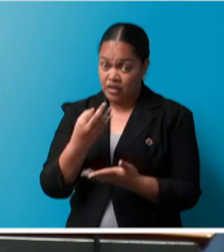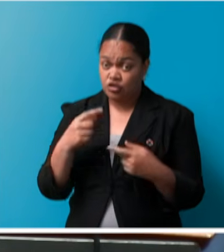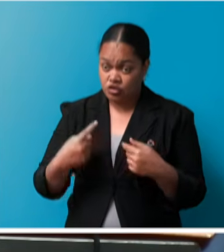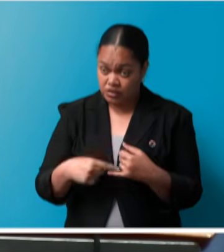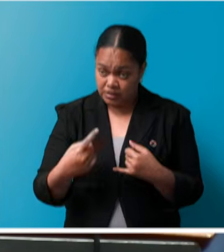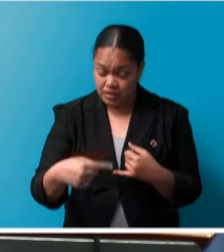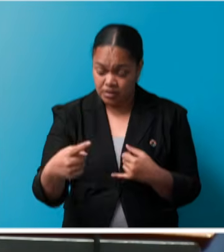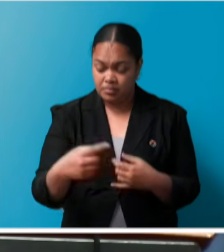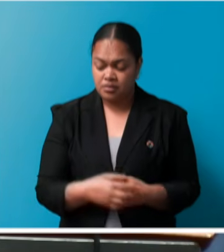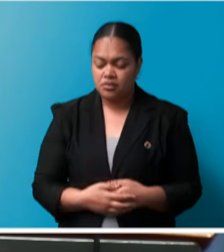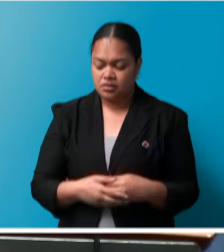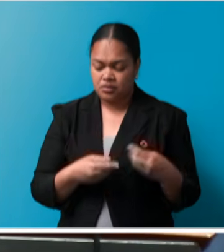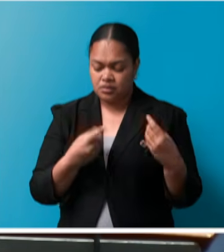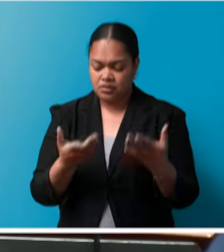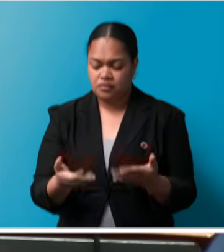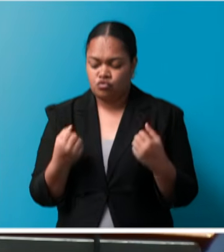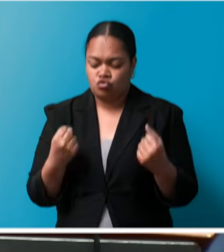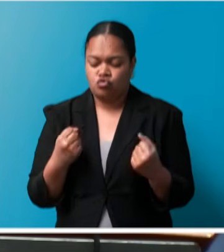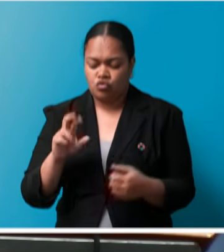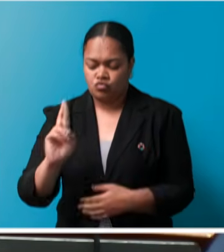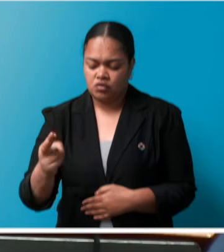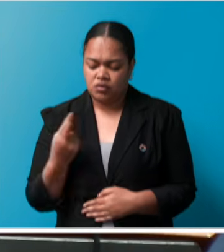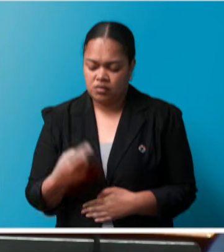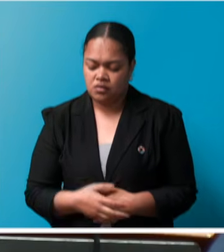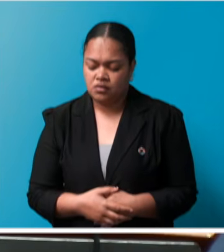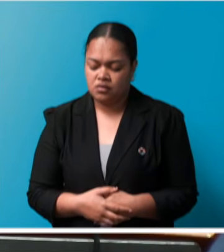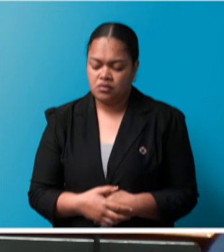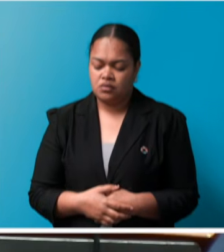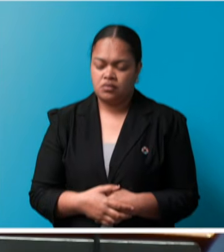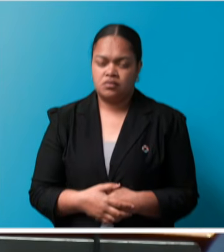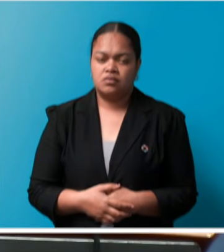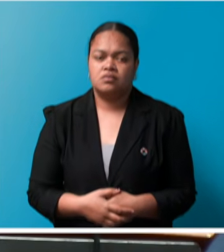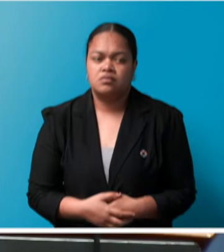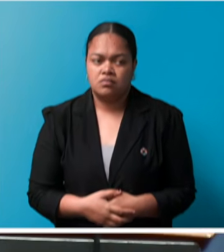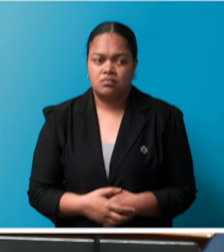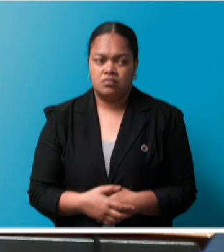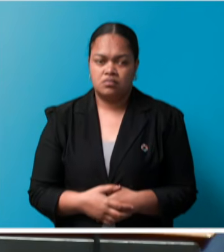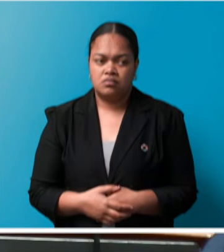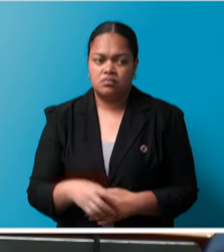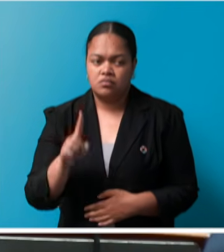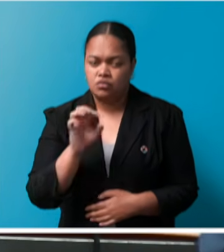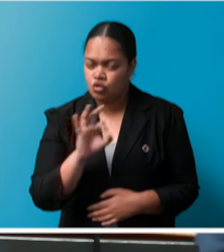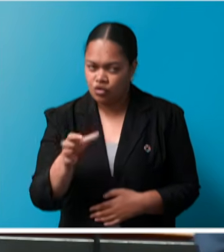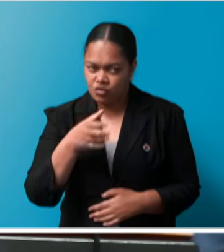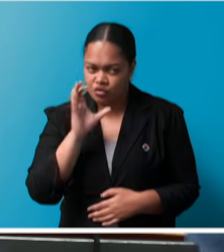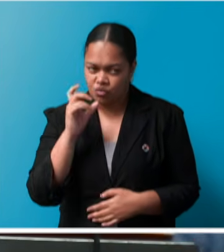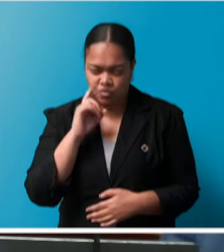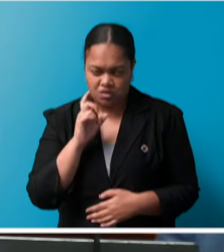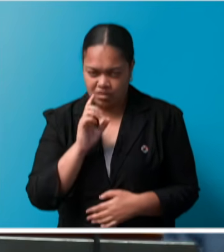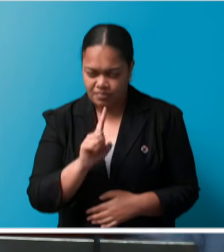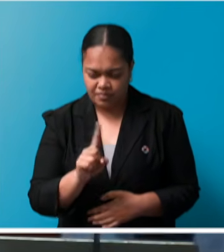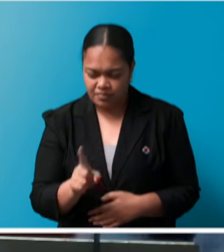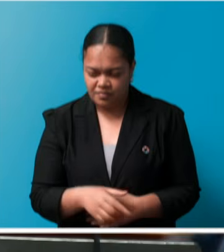that delivers strong returns. Don't drink your water. Osmati, you are drying